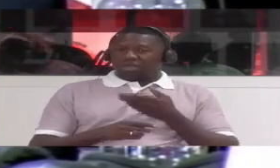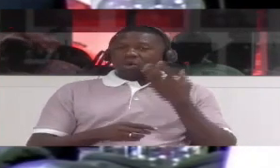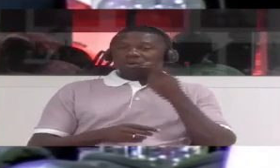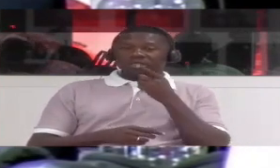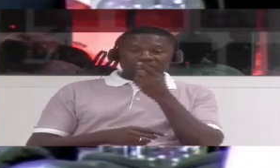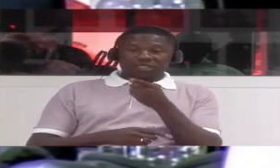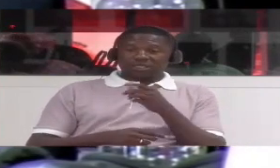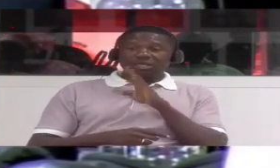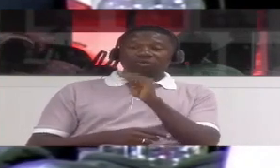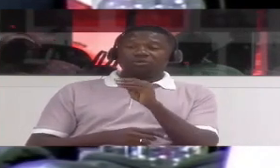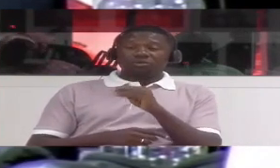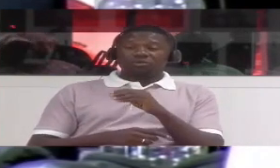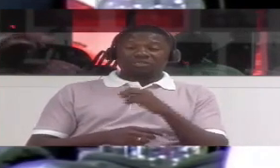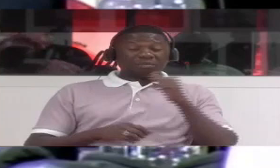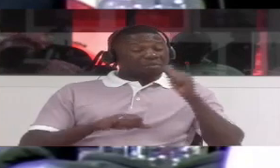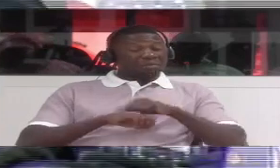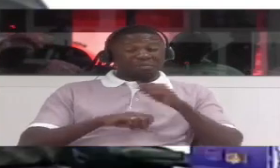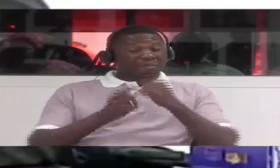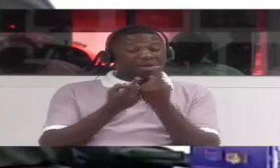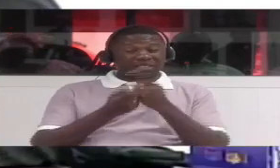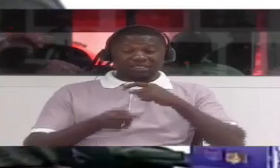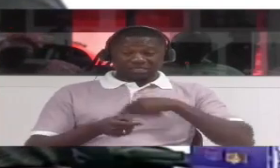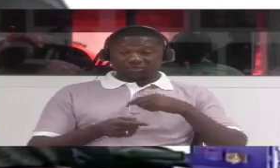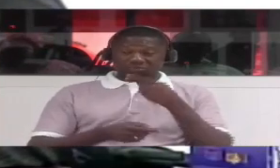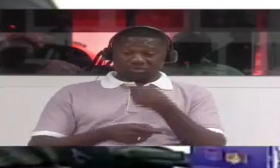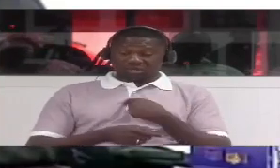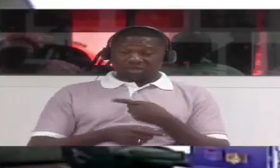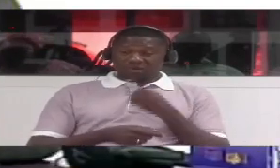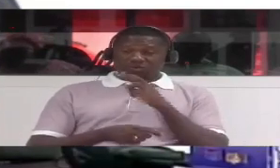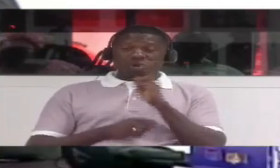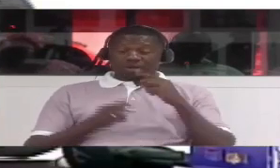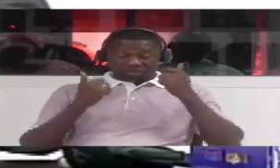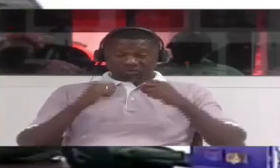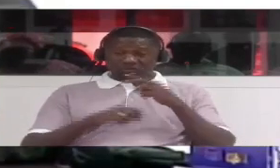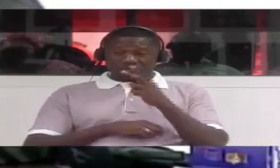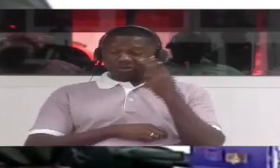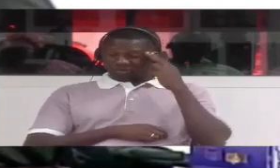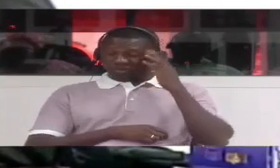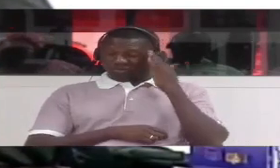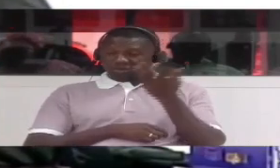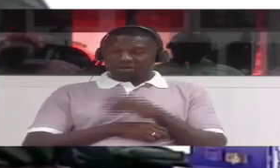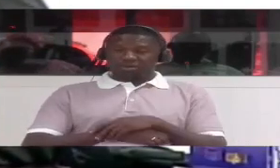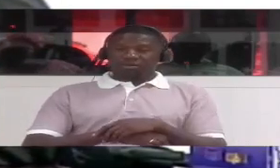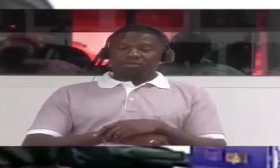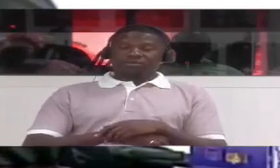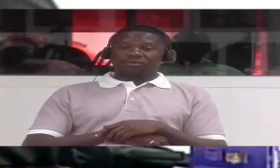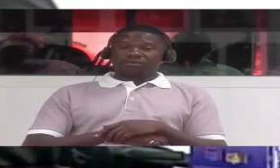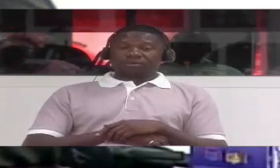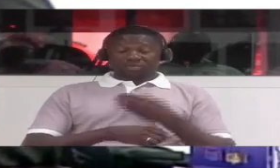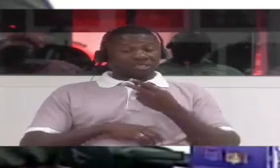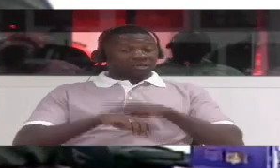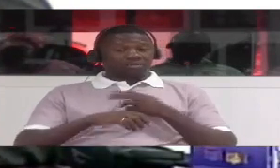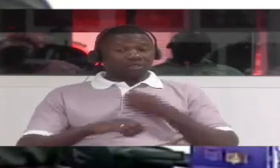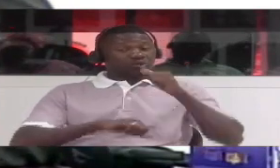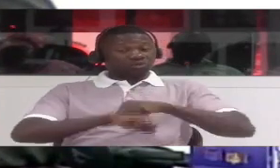you haven't seen anything else, what did you understand by that? Well, I understood. Having just come out from the torture chambers, I knew, I believe